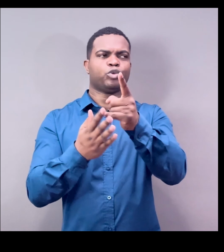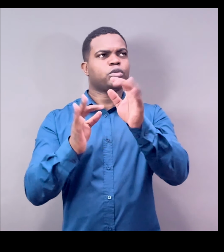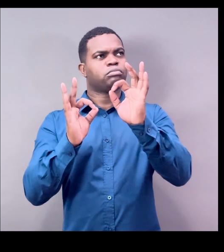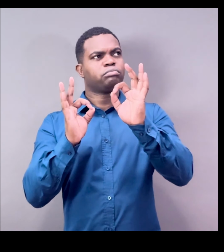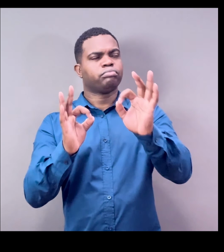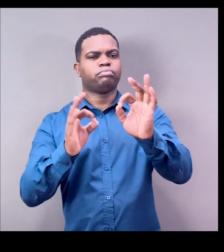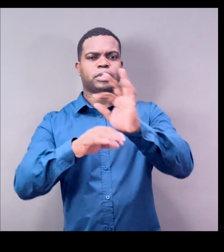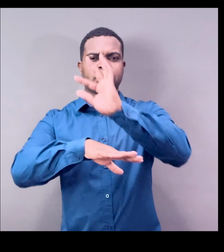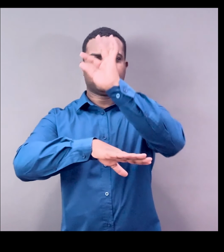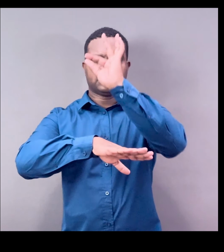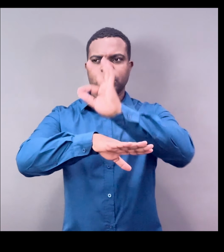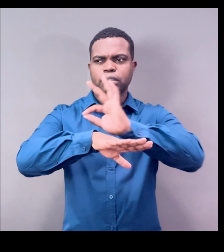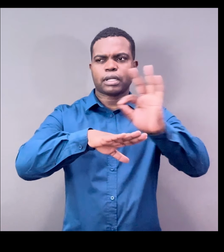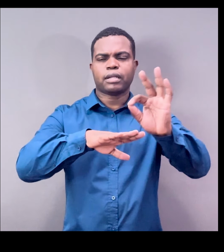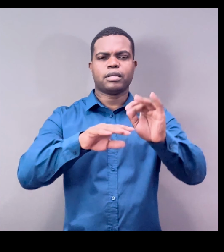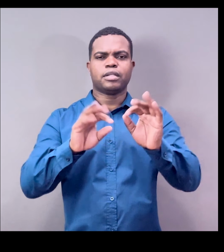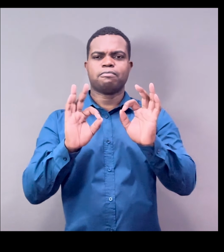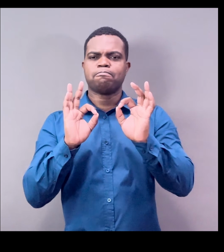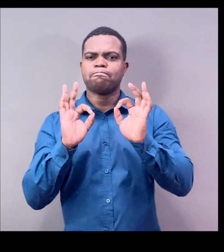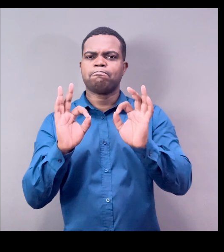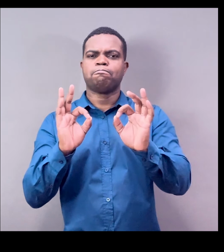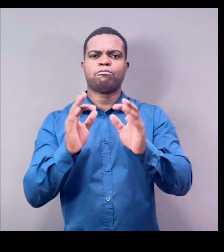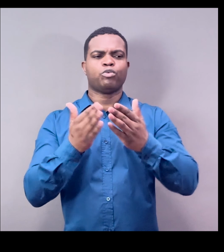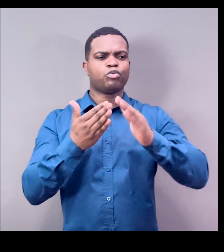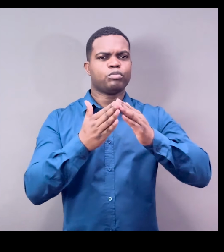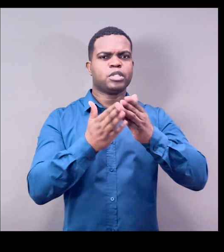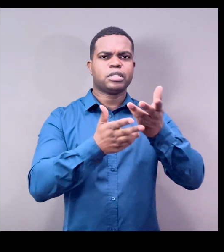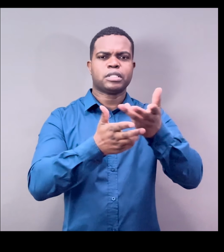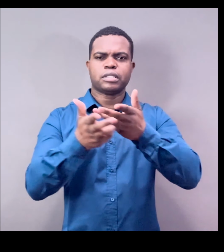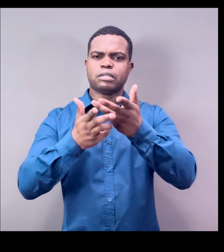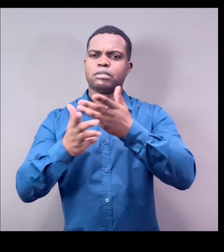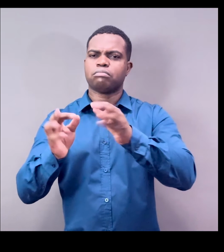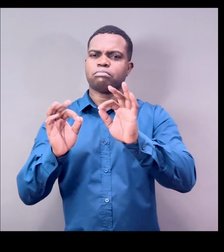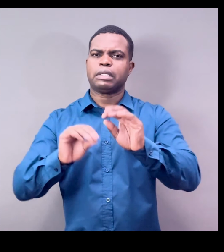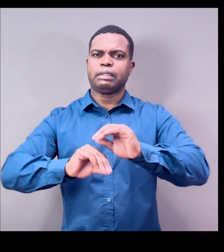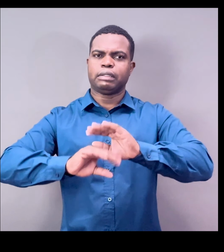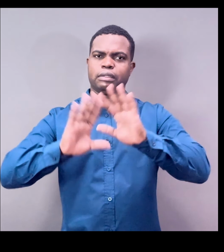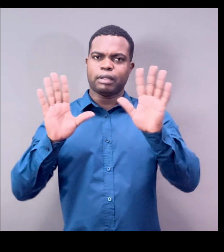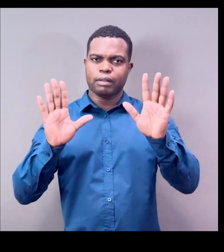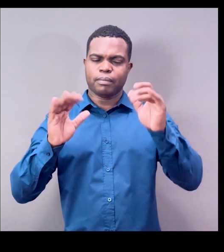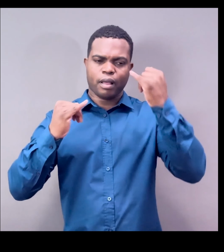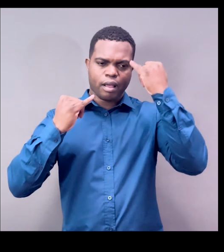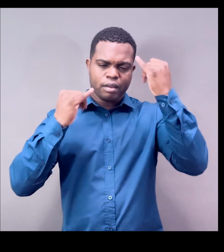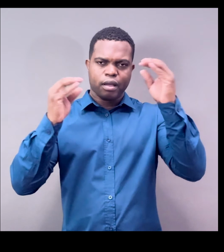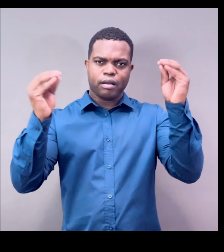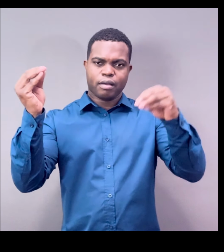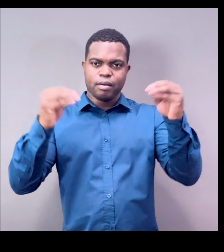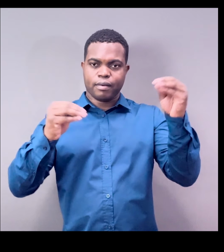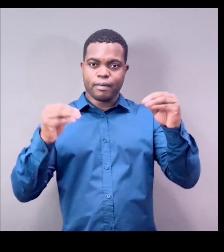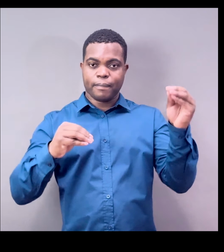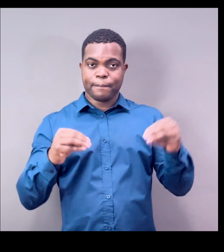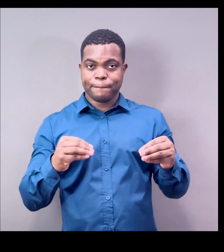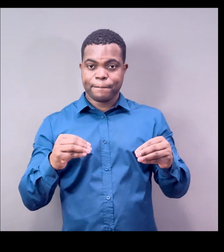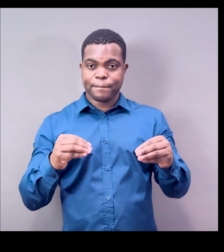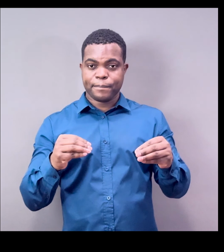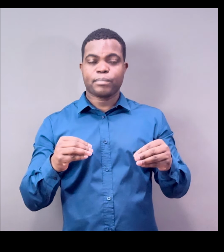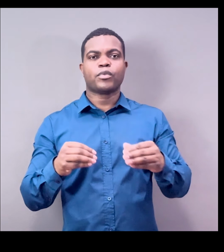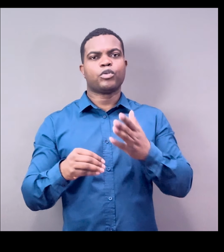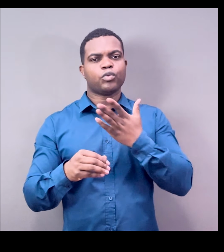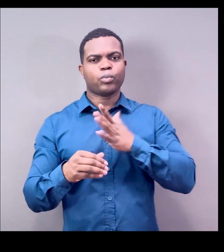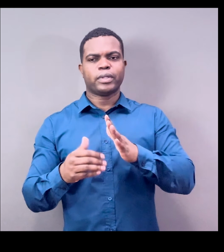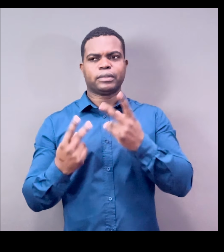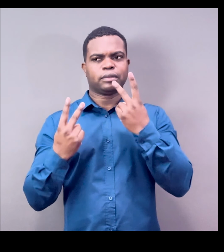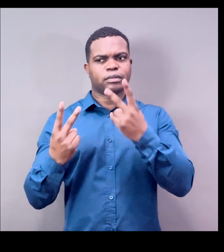you want to start designing your community engagement efforts or initiatives. So you need to evaluate